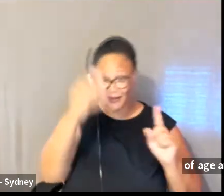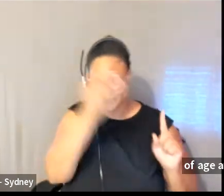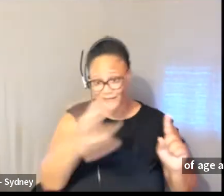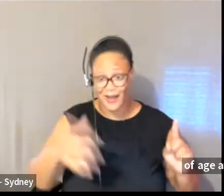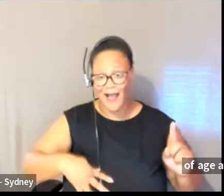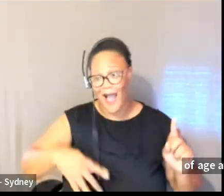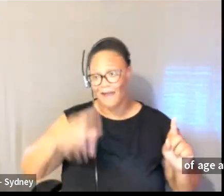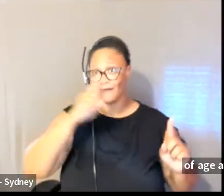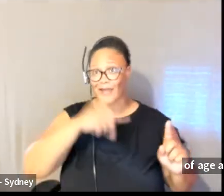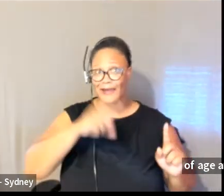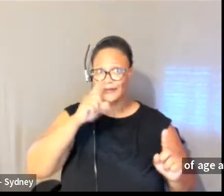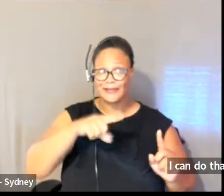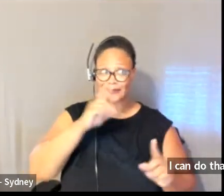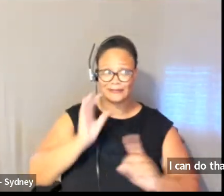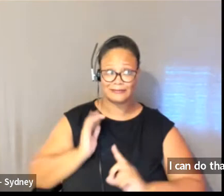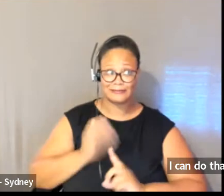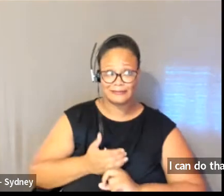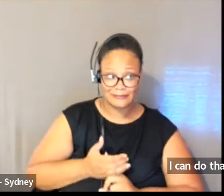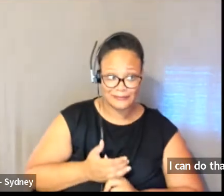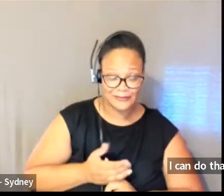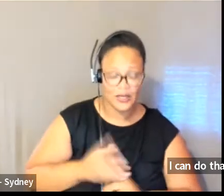younger, and it does work.